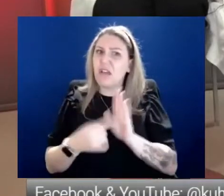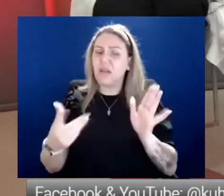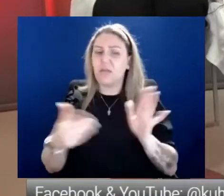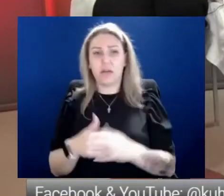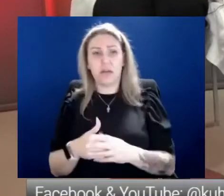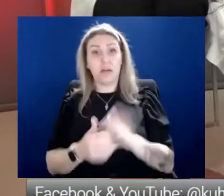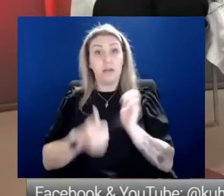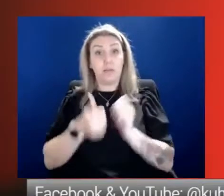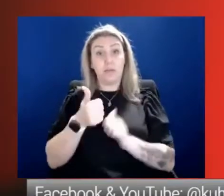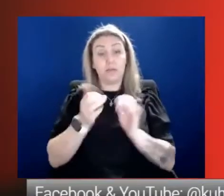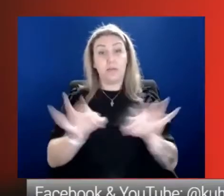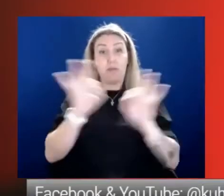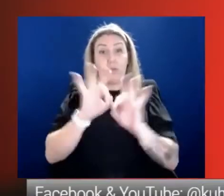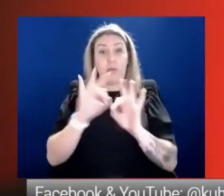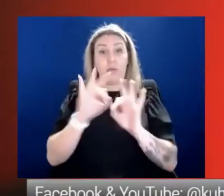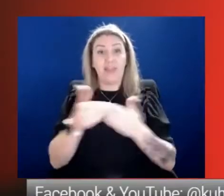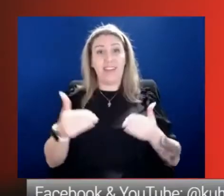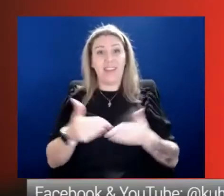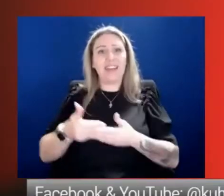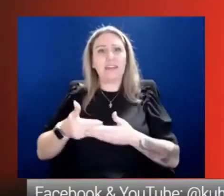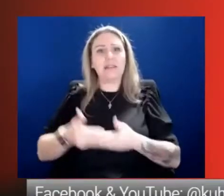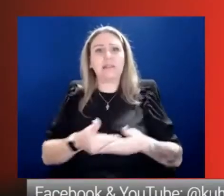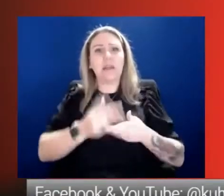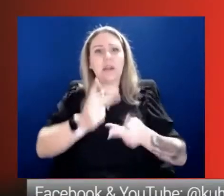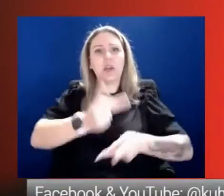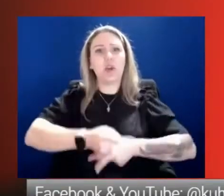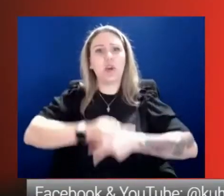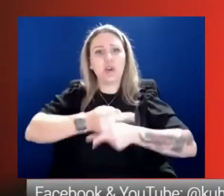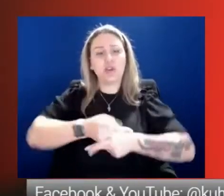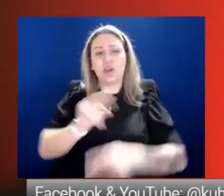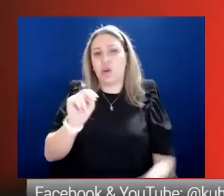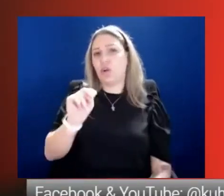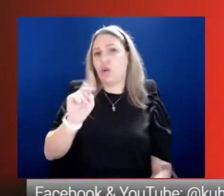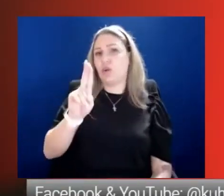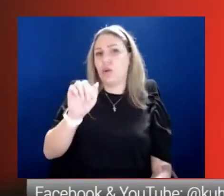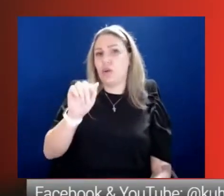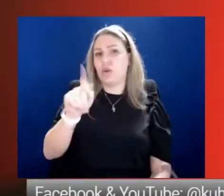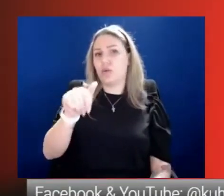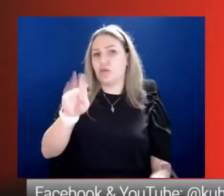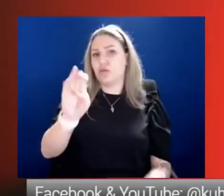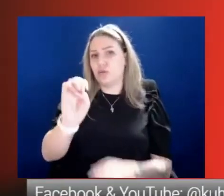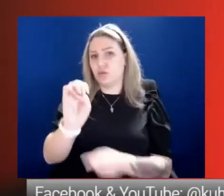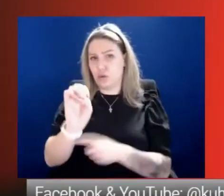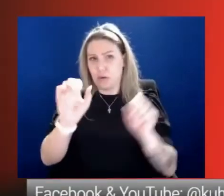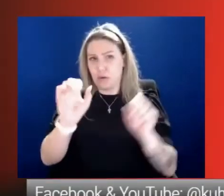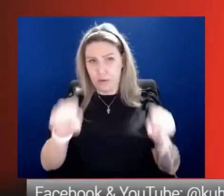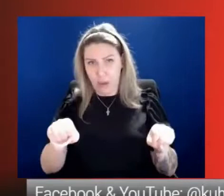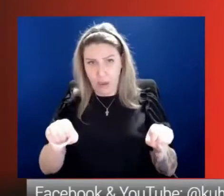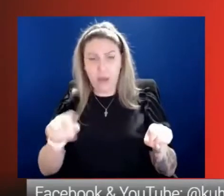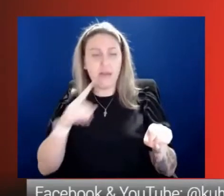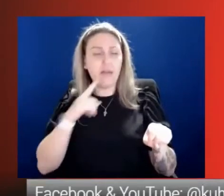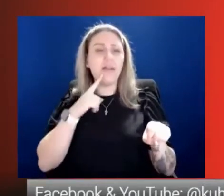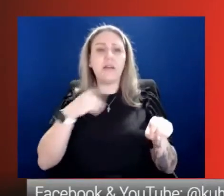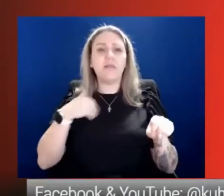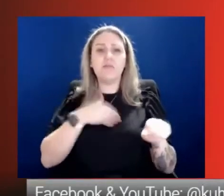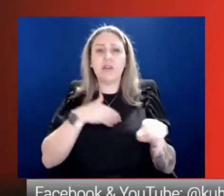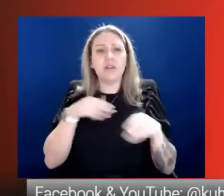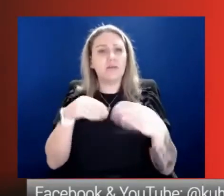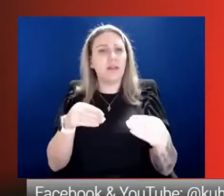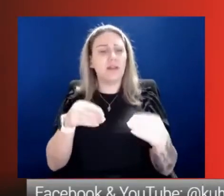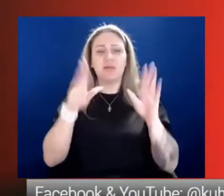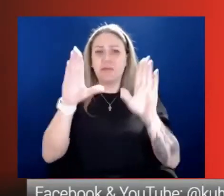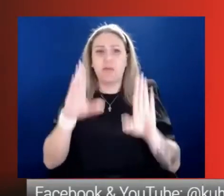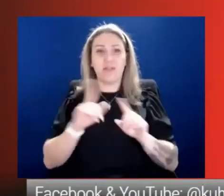part. And you can nurture your babies lots of ways. Breastfeeding is a wonderful way, but the